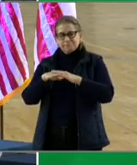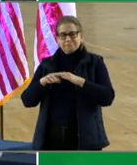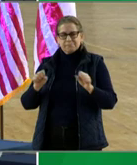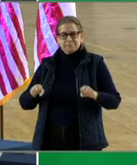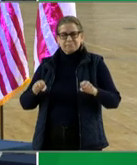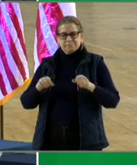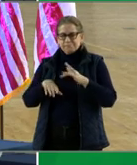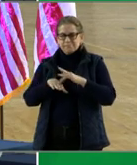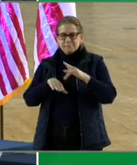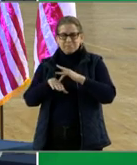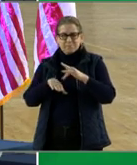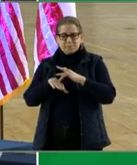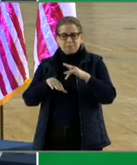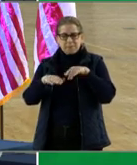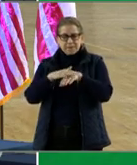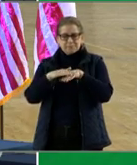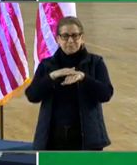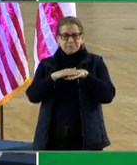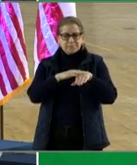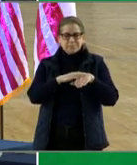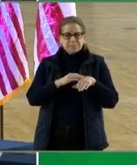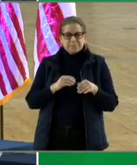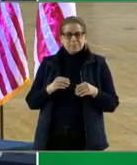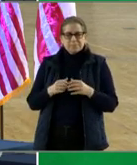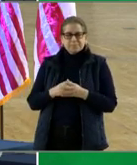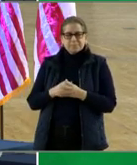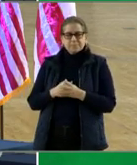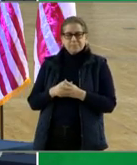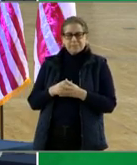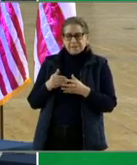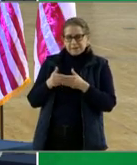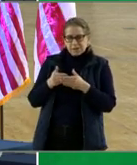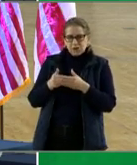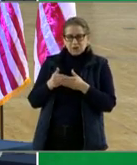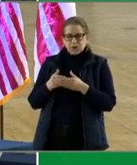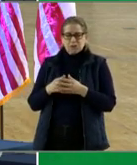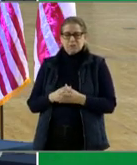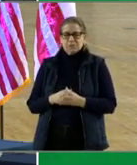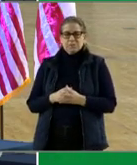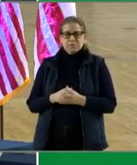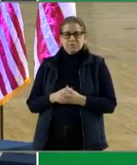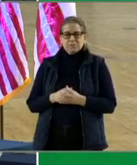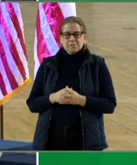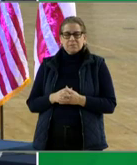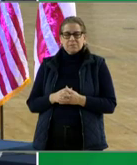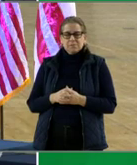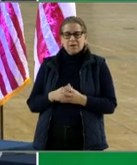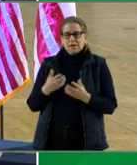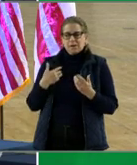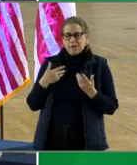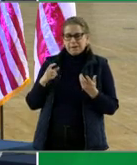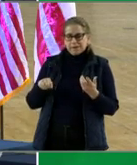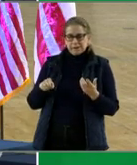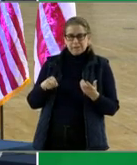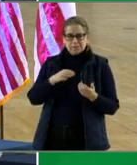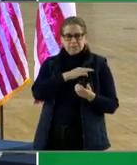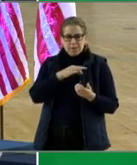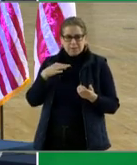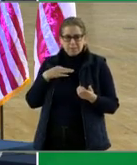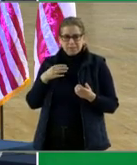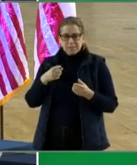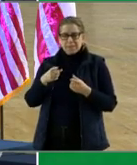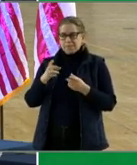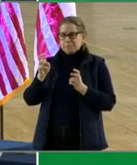hospital. Or close by. So that their staffing, they can staff one geographic location as opposed